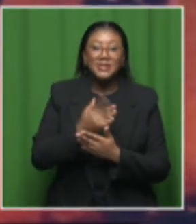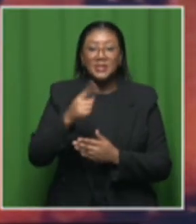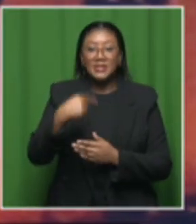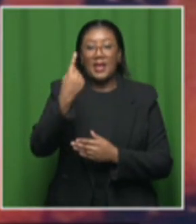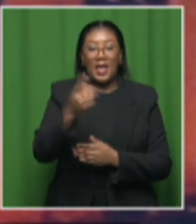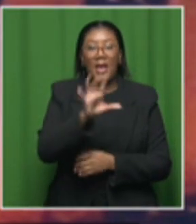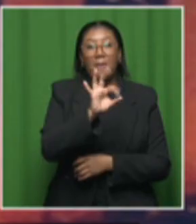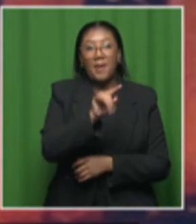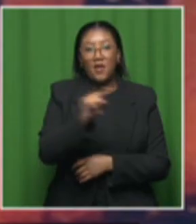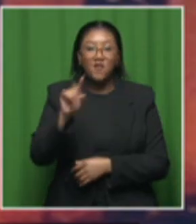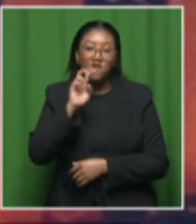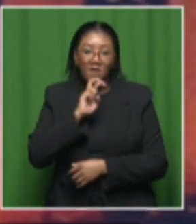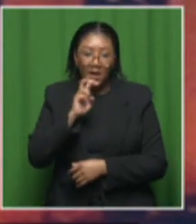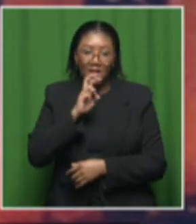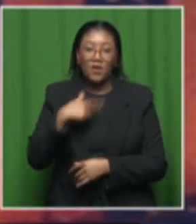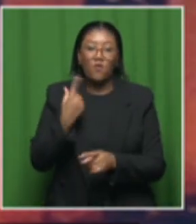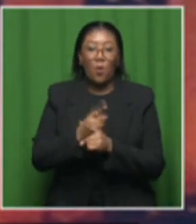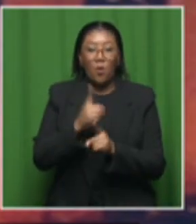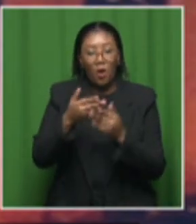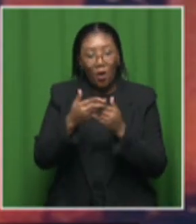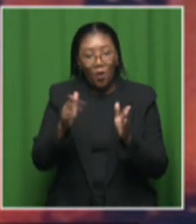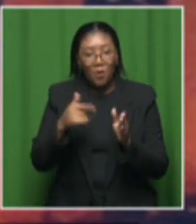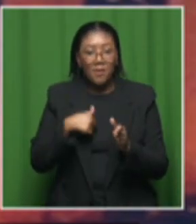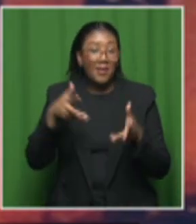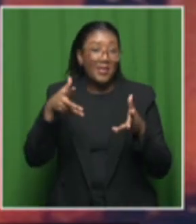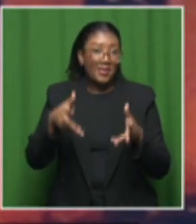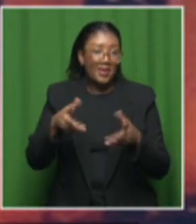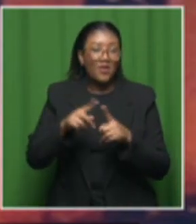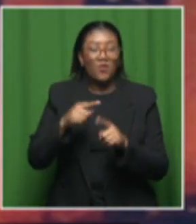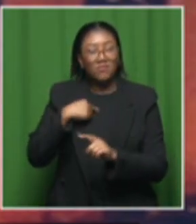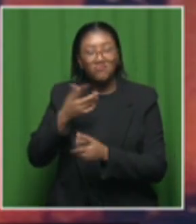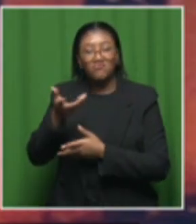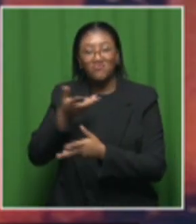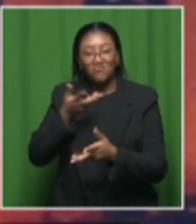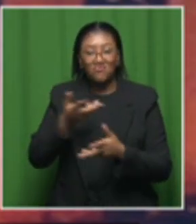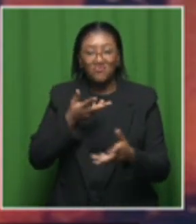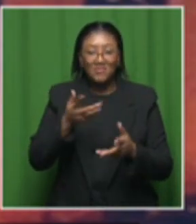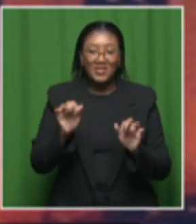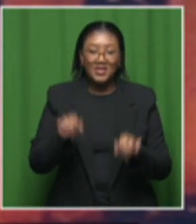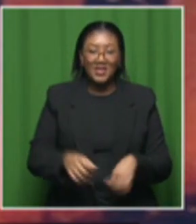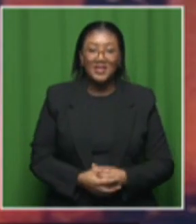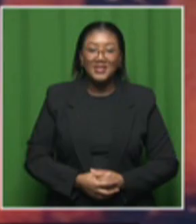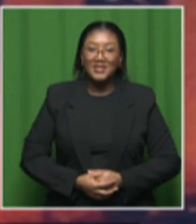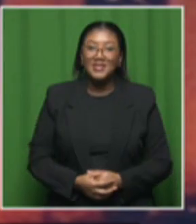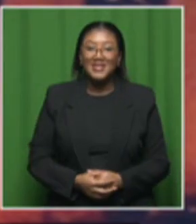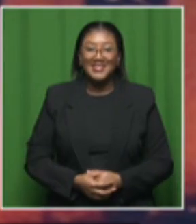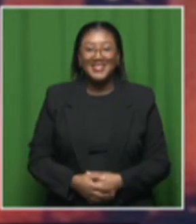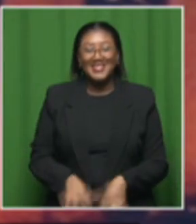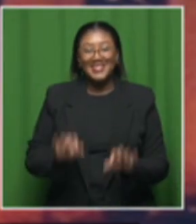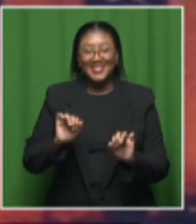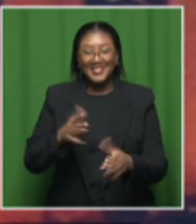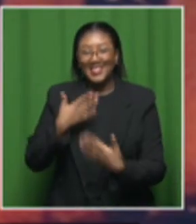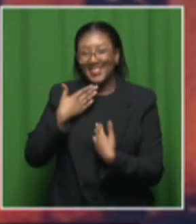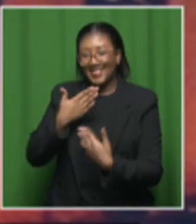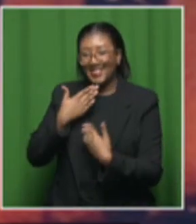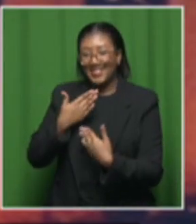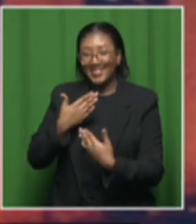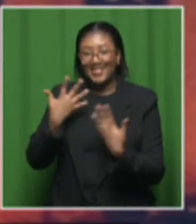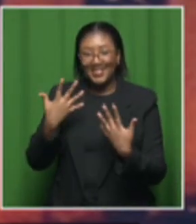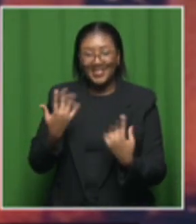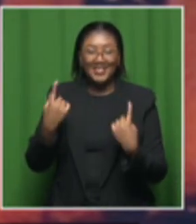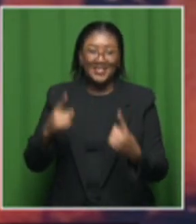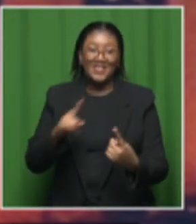I'm also going to be there. So I'm happy to engage the audience and for us to continue this dialogue. Well, thank you for joining us and taking time